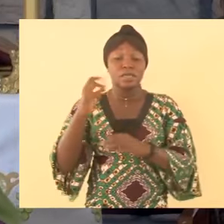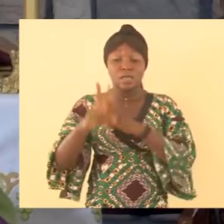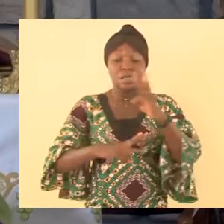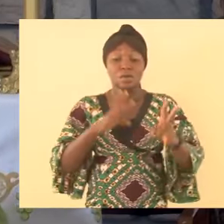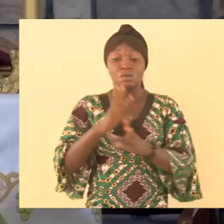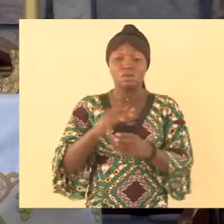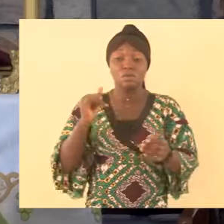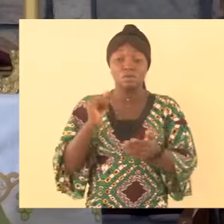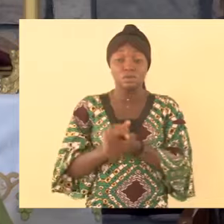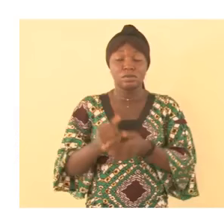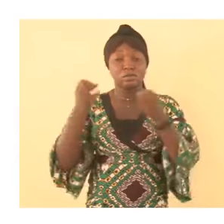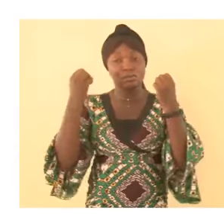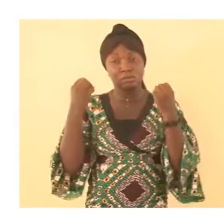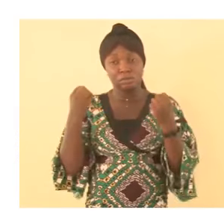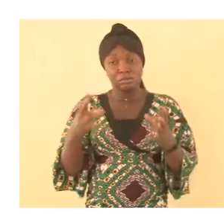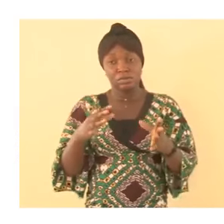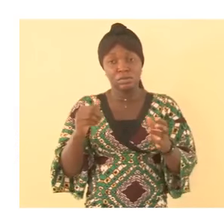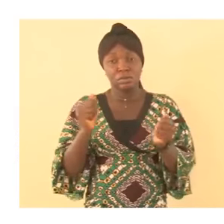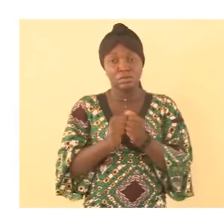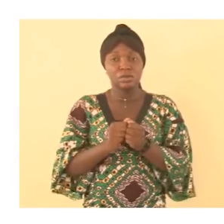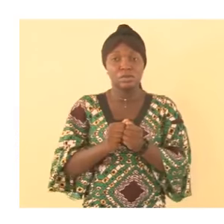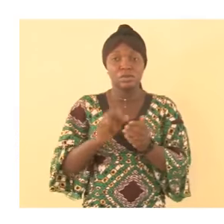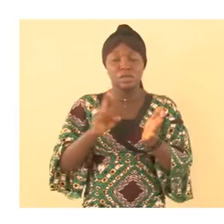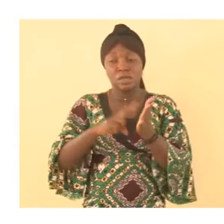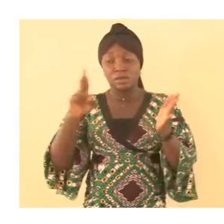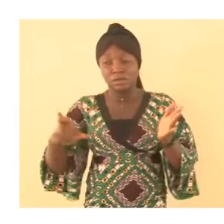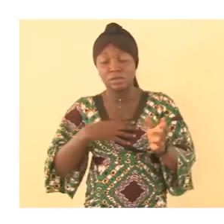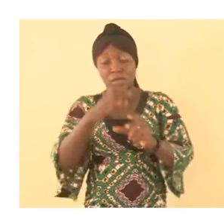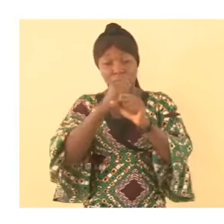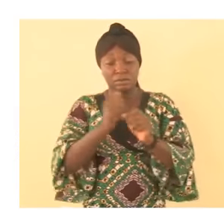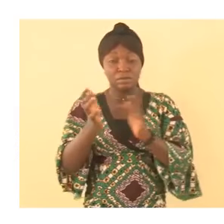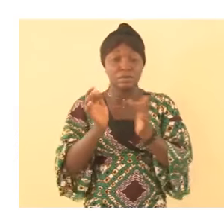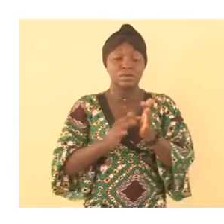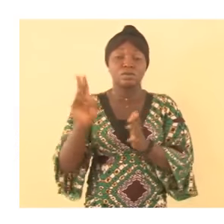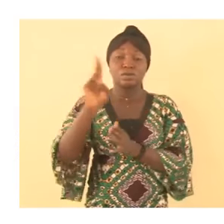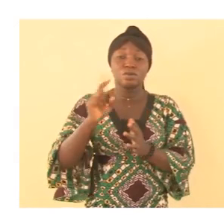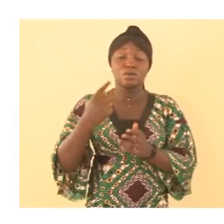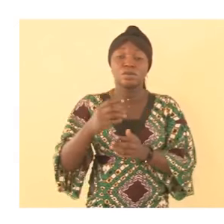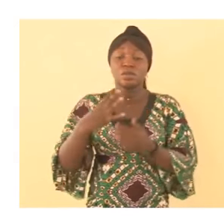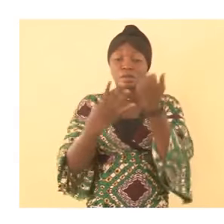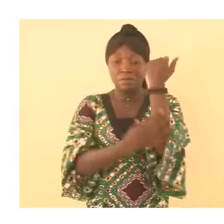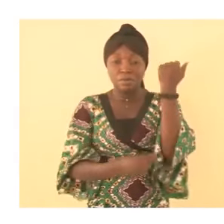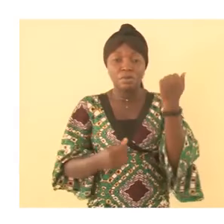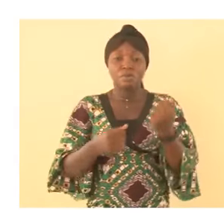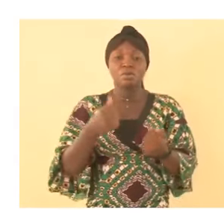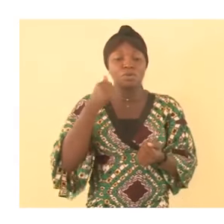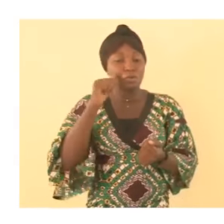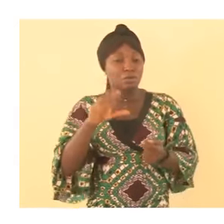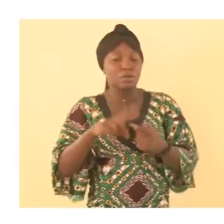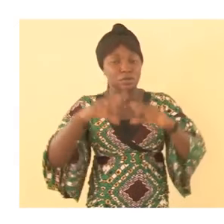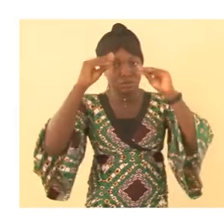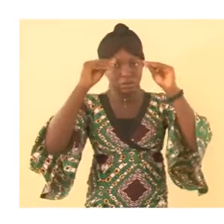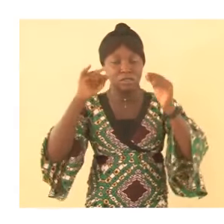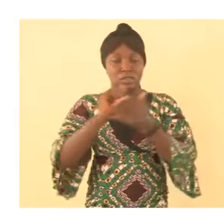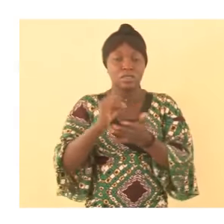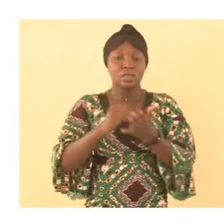In a world of excessive preoccupation with results and achievements, Jesus uses the poor widow to teach us that it